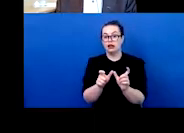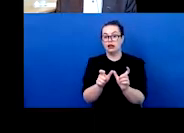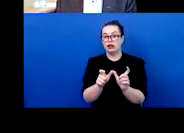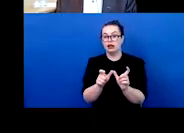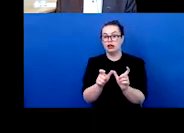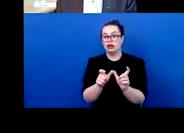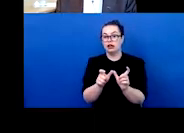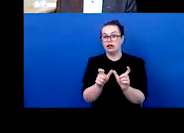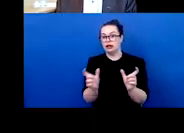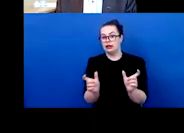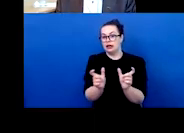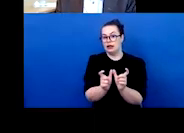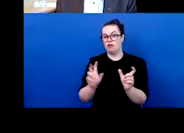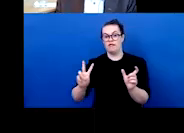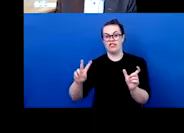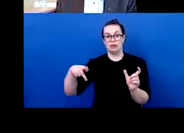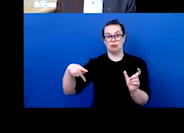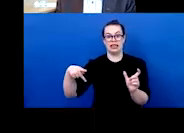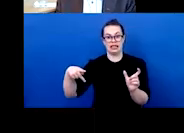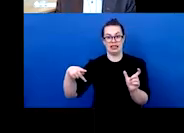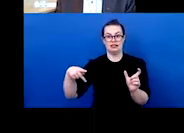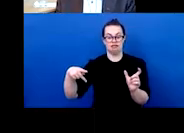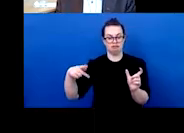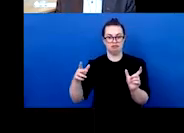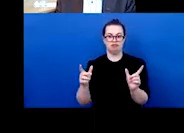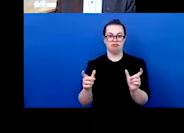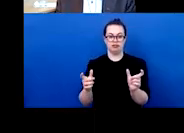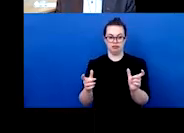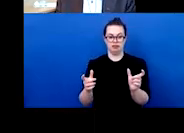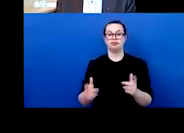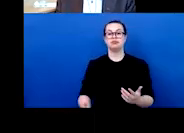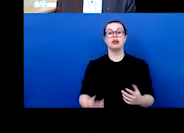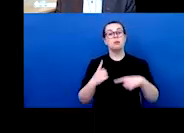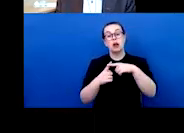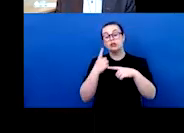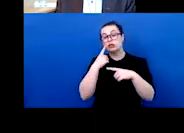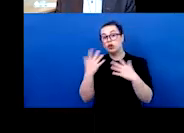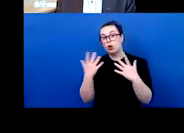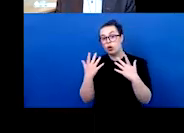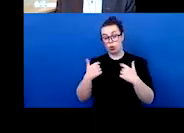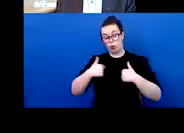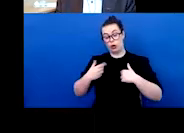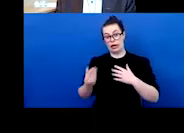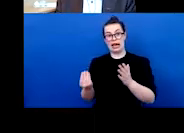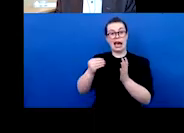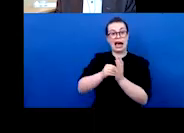VPs. So we also manipulated morphological gender agreement of the determiners, the adjectives, and the nouns. So here,